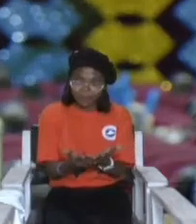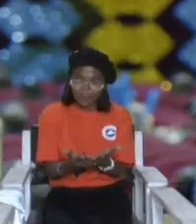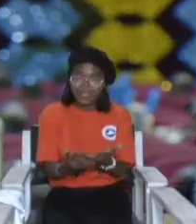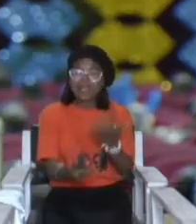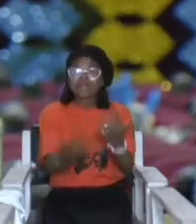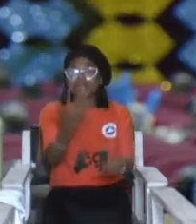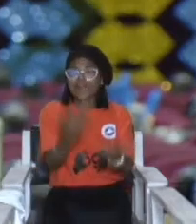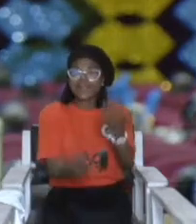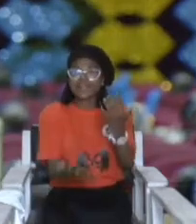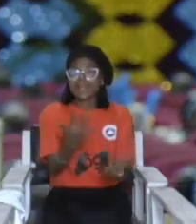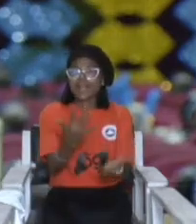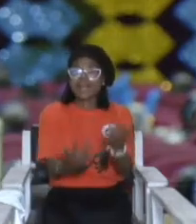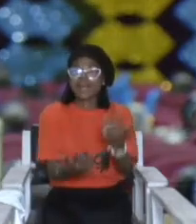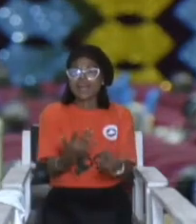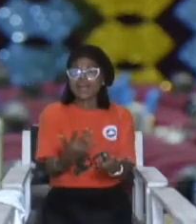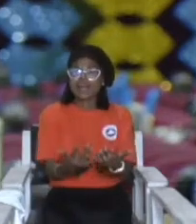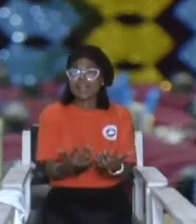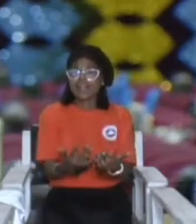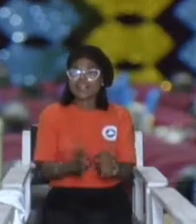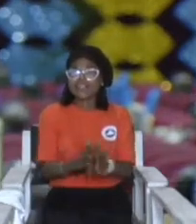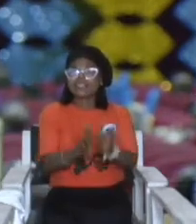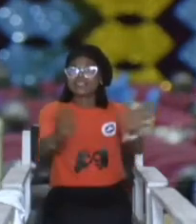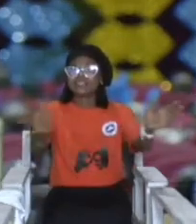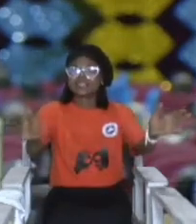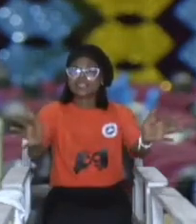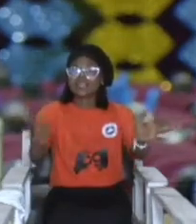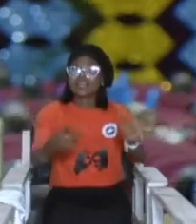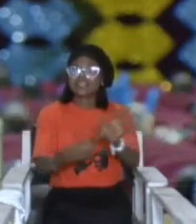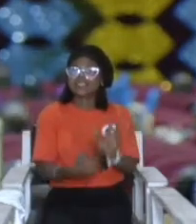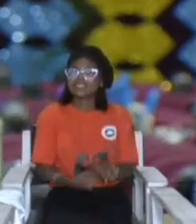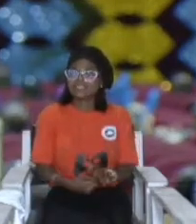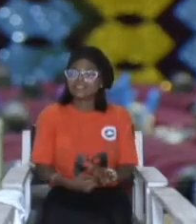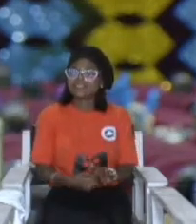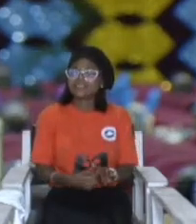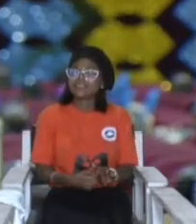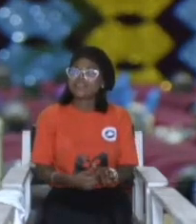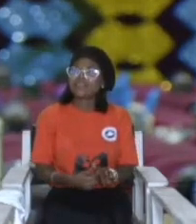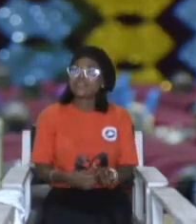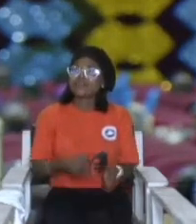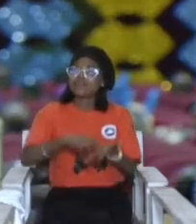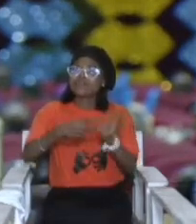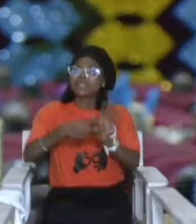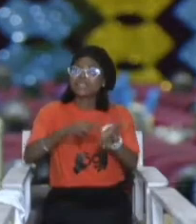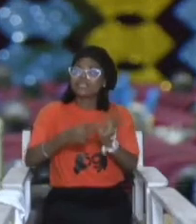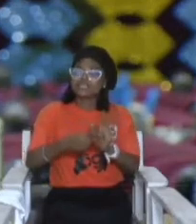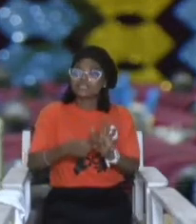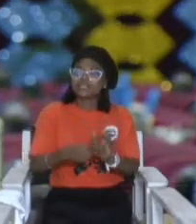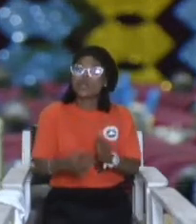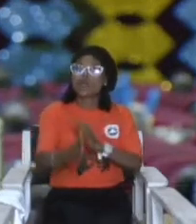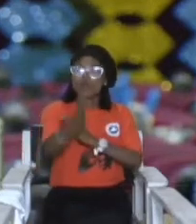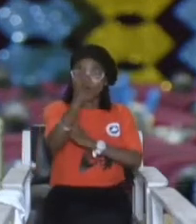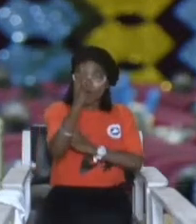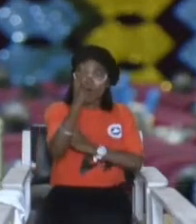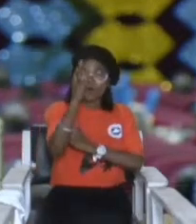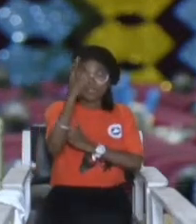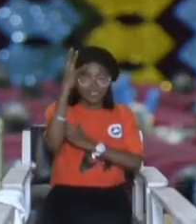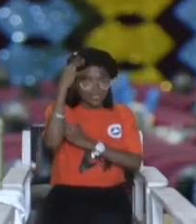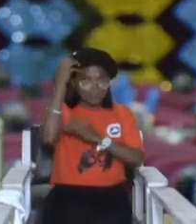fire generally typifies God himself.